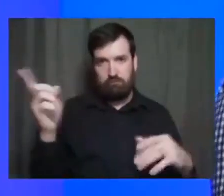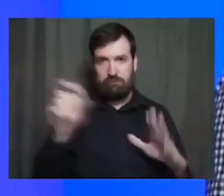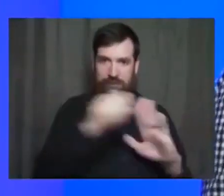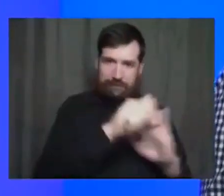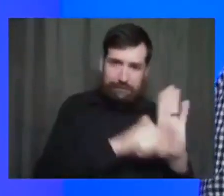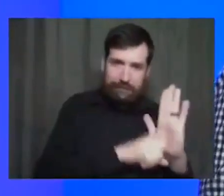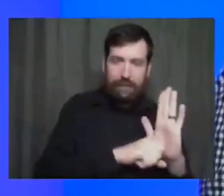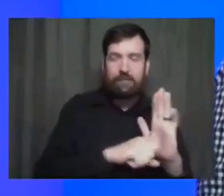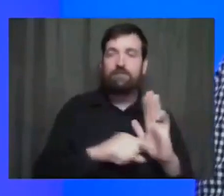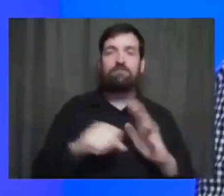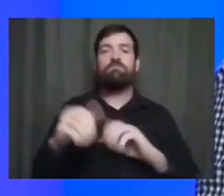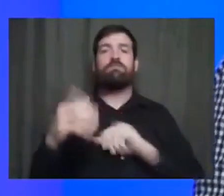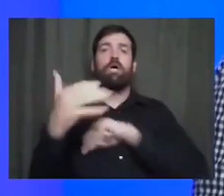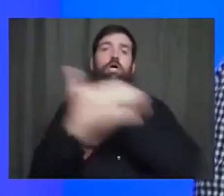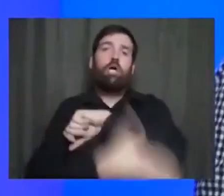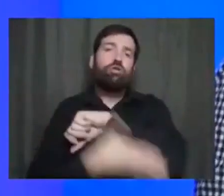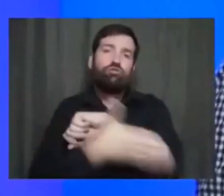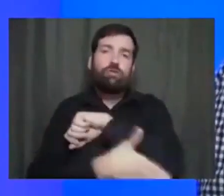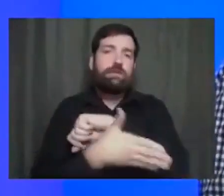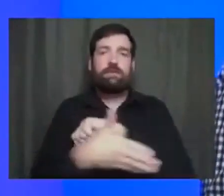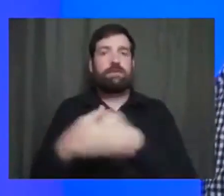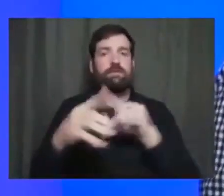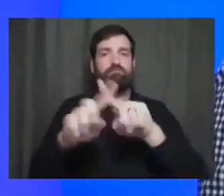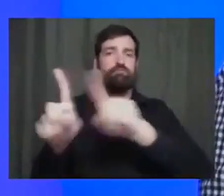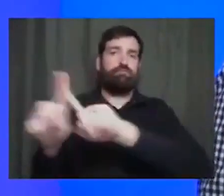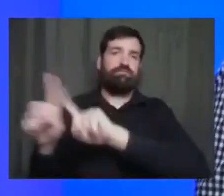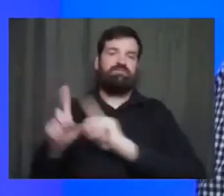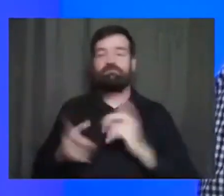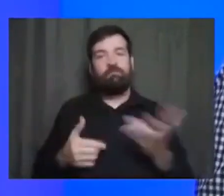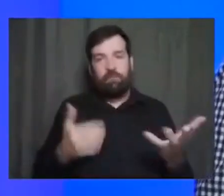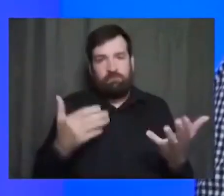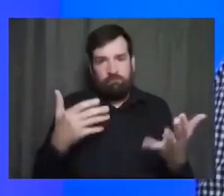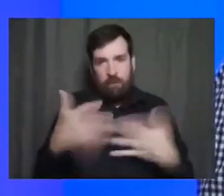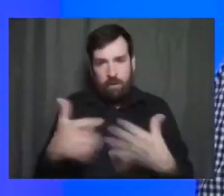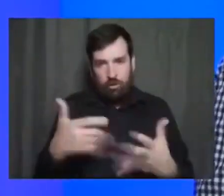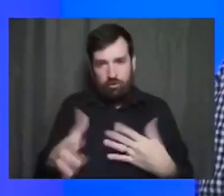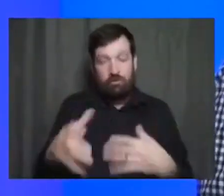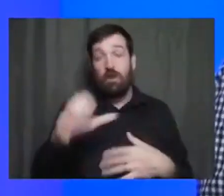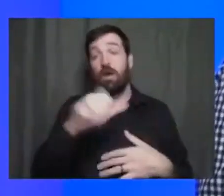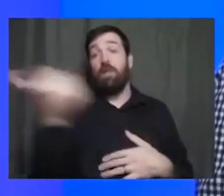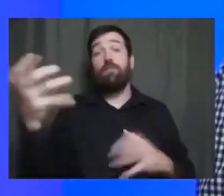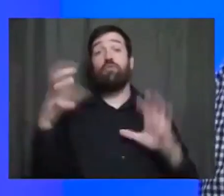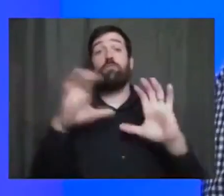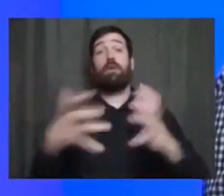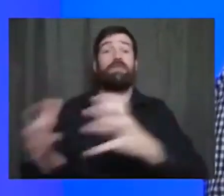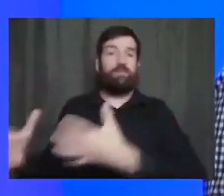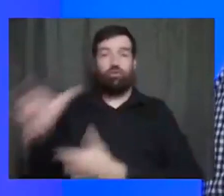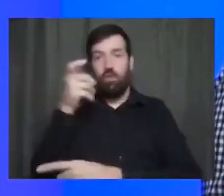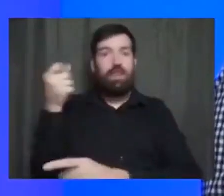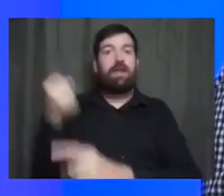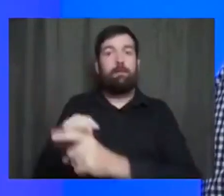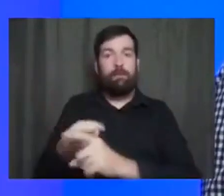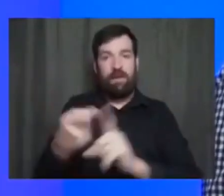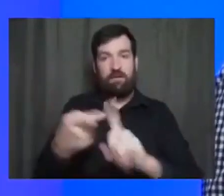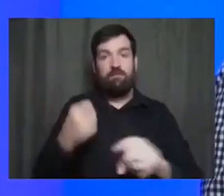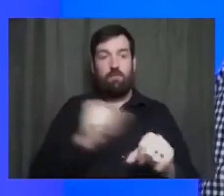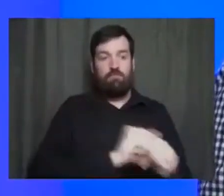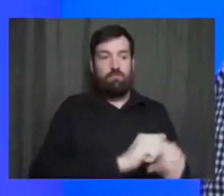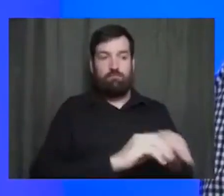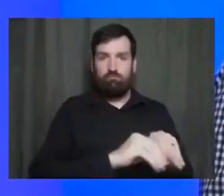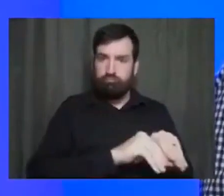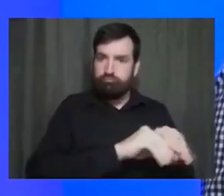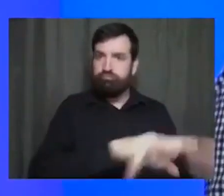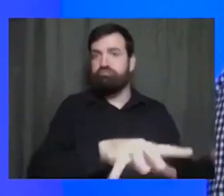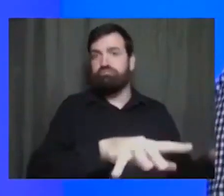borders. So we will see that other populations are impacted by outbreaks that occur